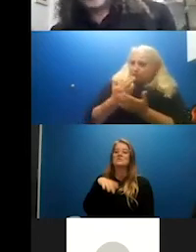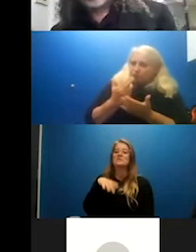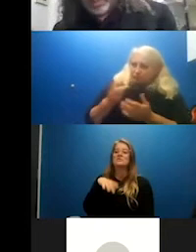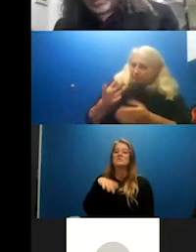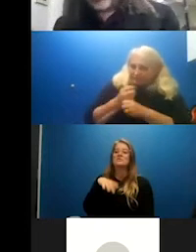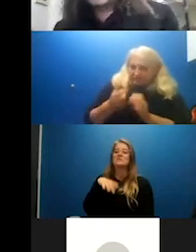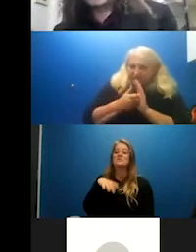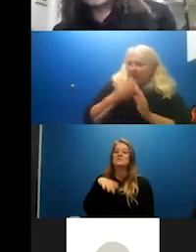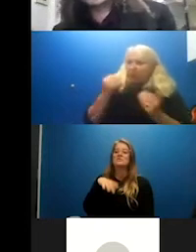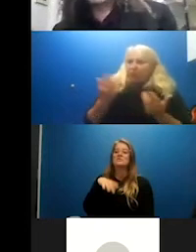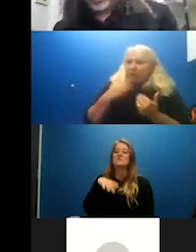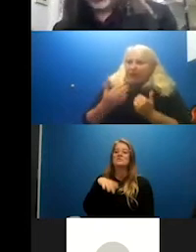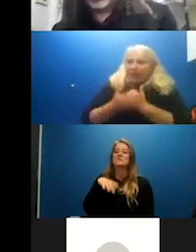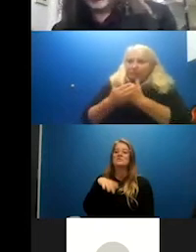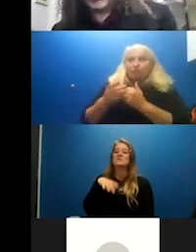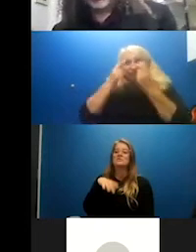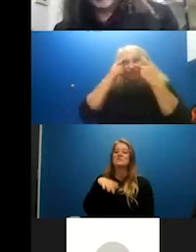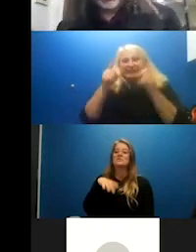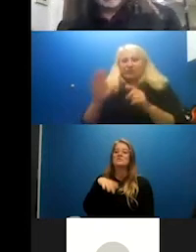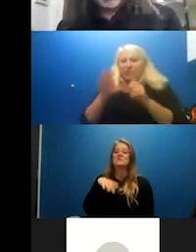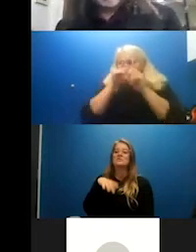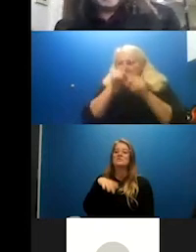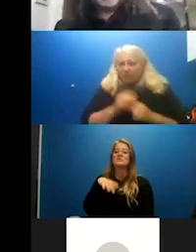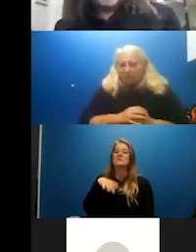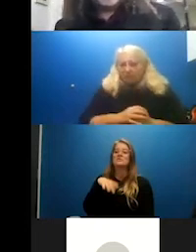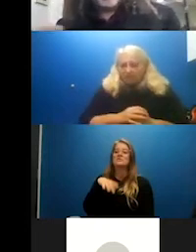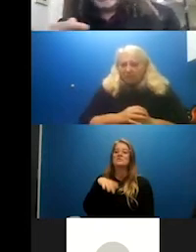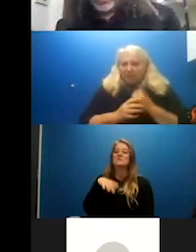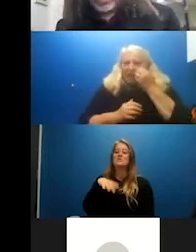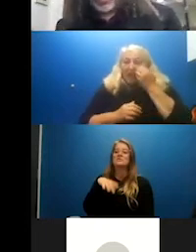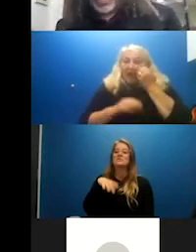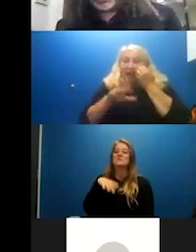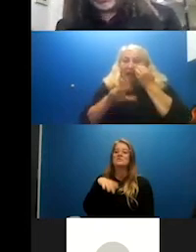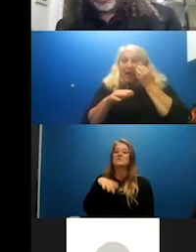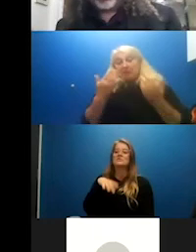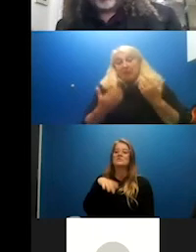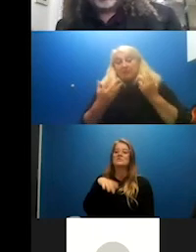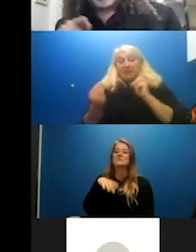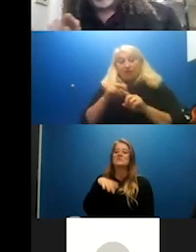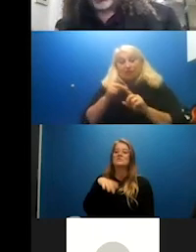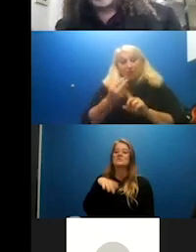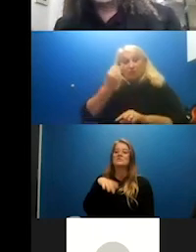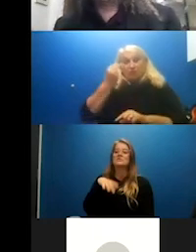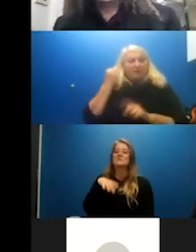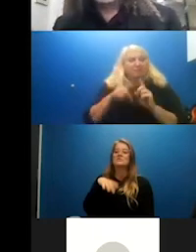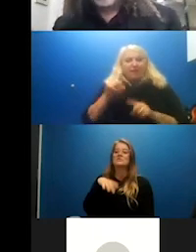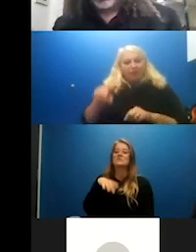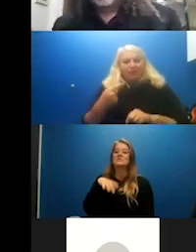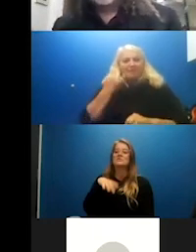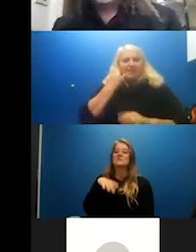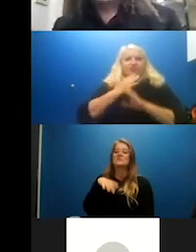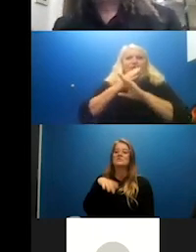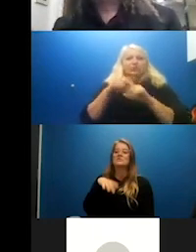And what to find the resources so you can achieve your goal? You may look at the past, but only if it's an obstacle to the